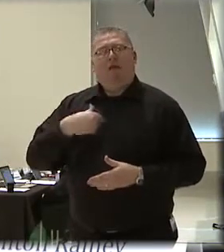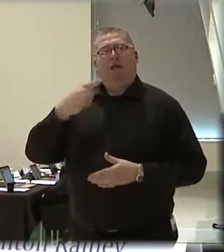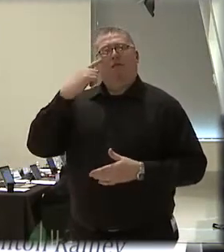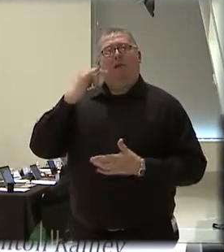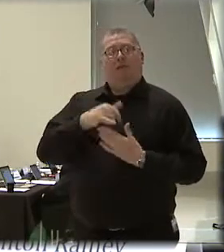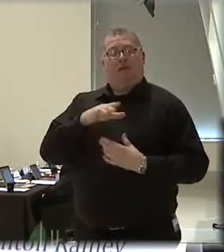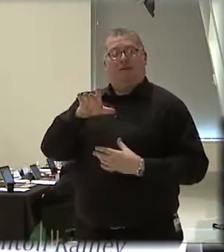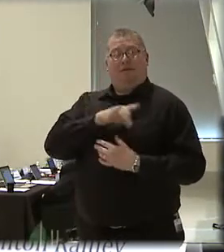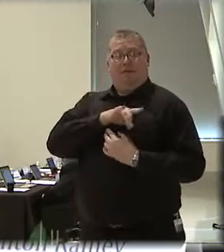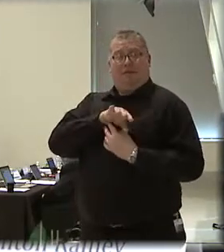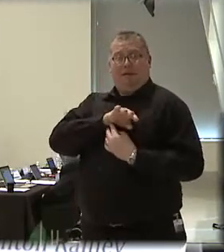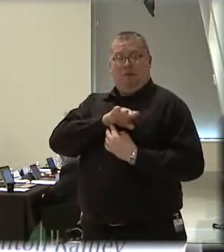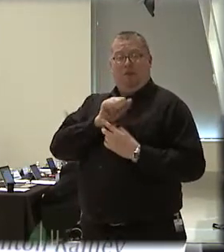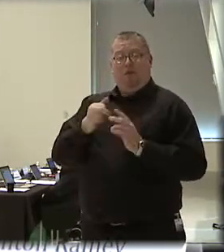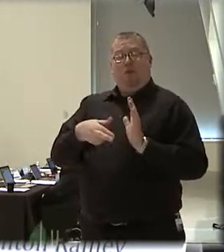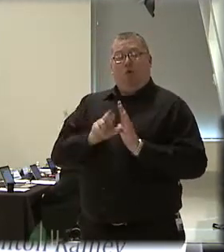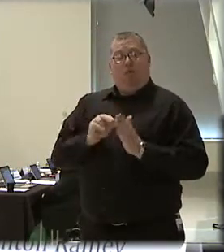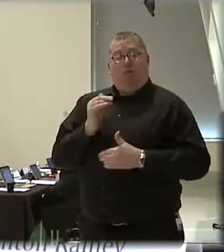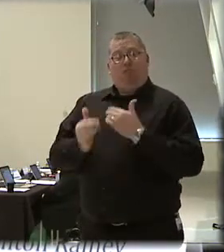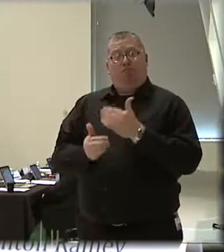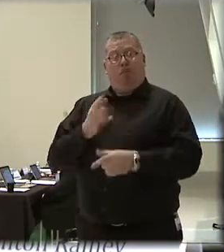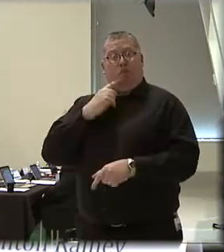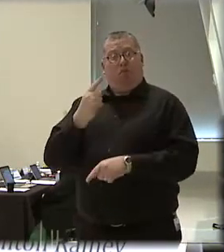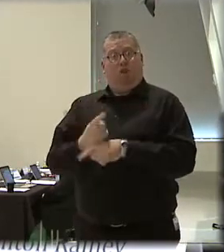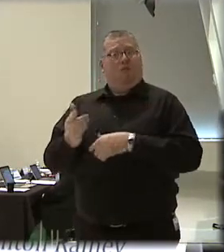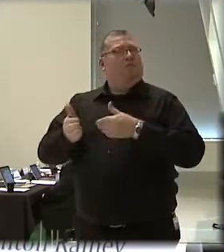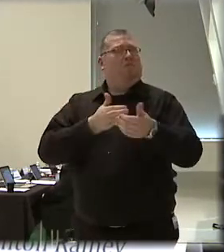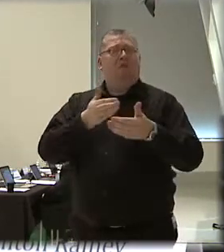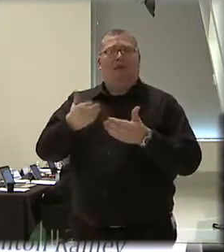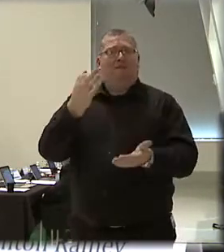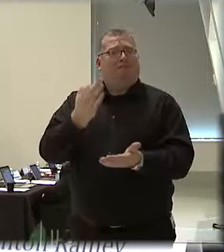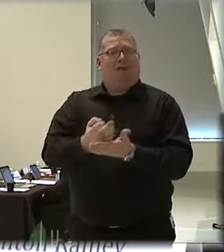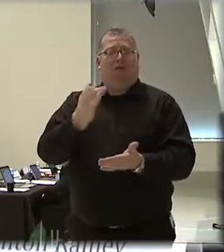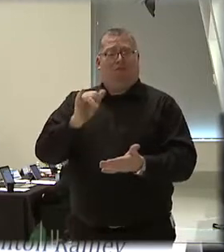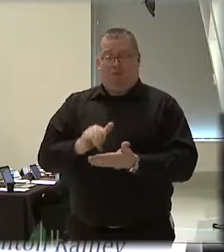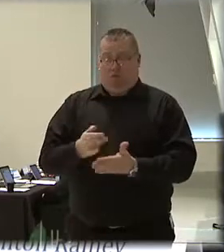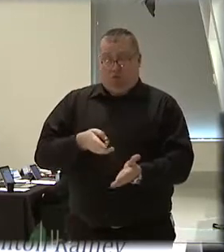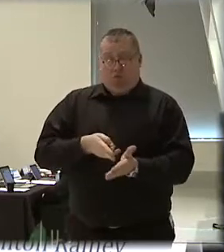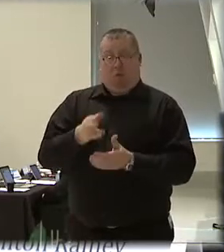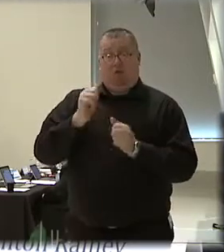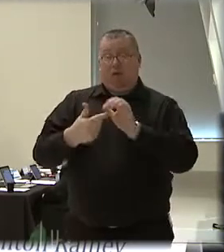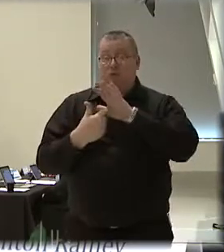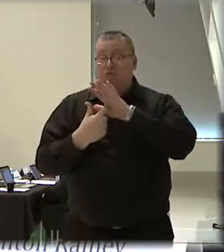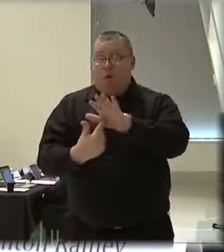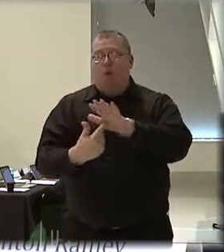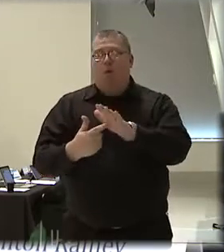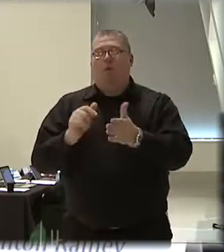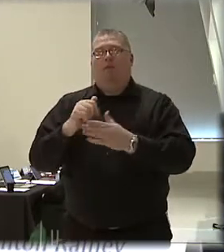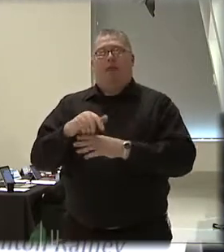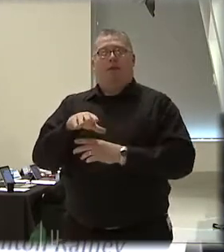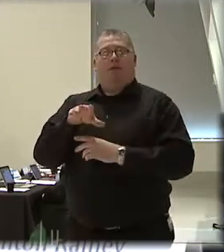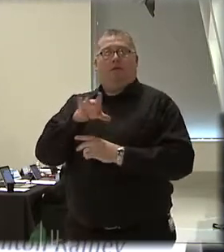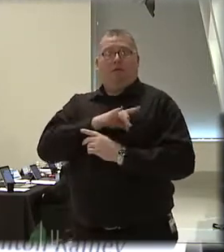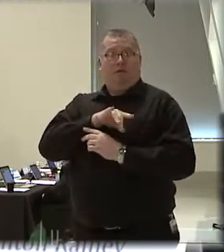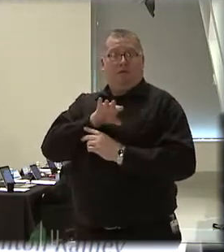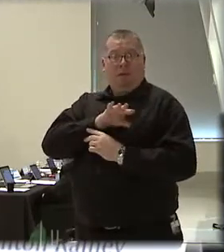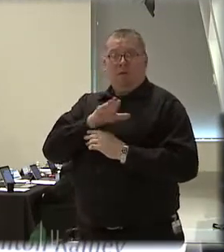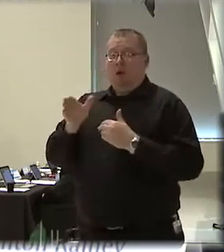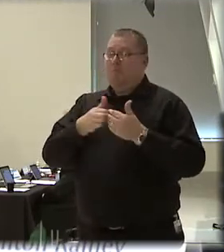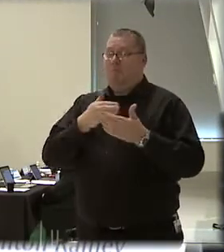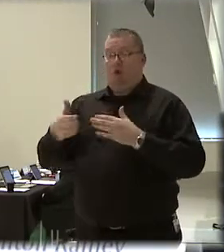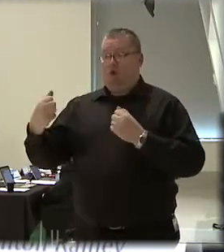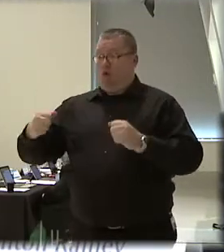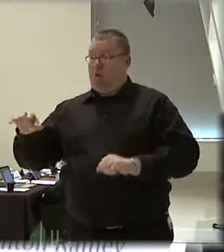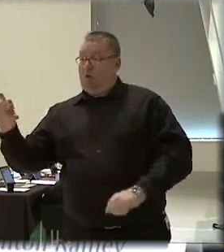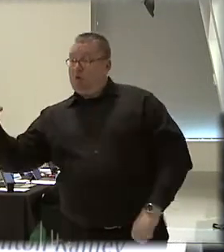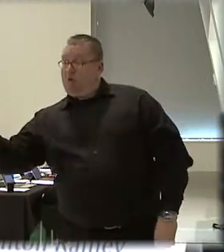cameras, if the review processes are right, despite the fact that the truth can come out, The cameras, whether they're dash